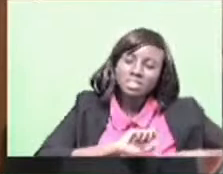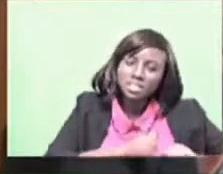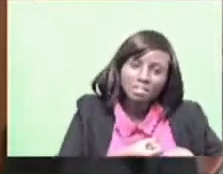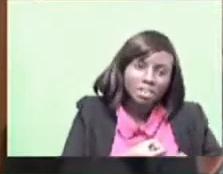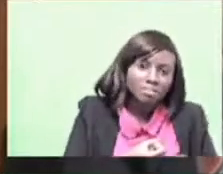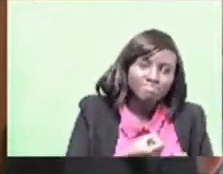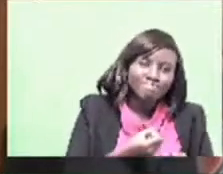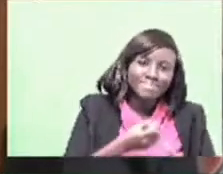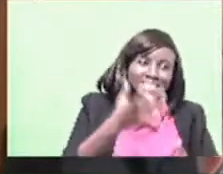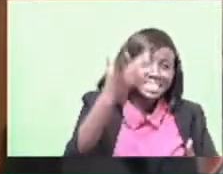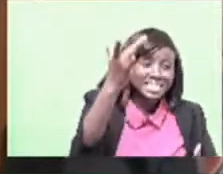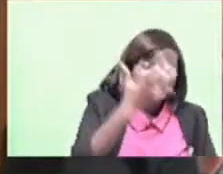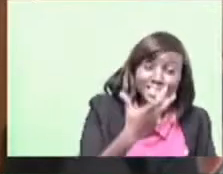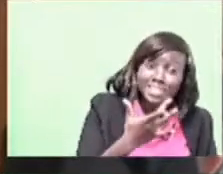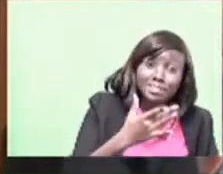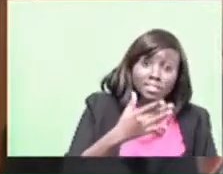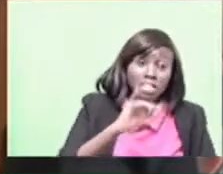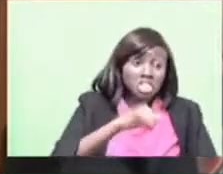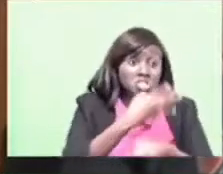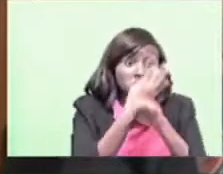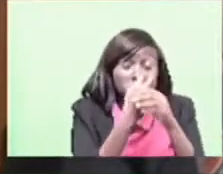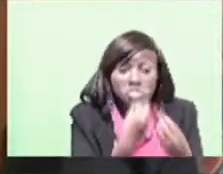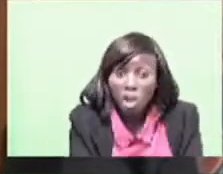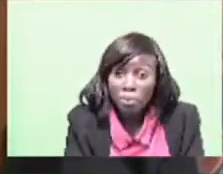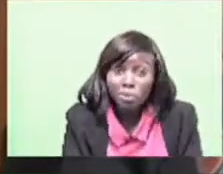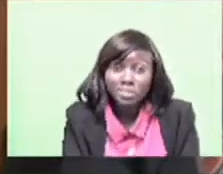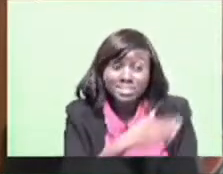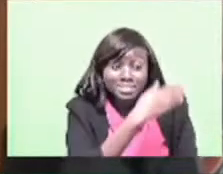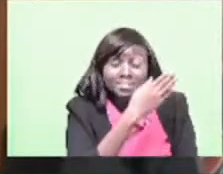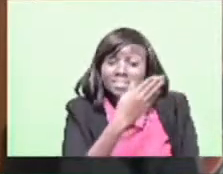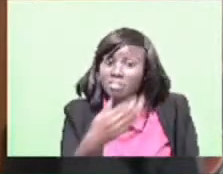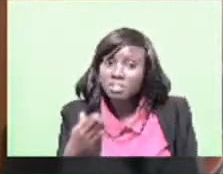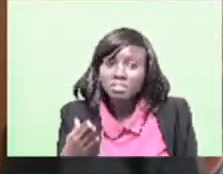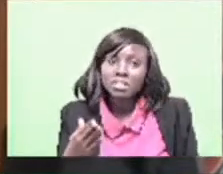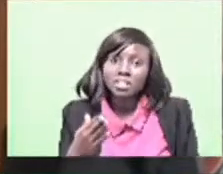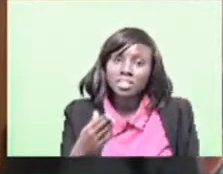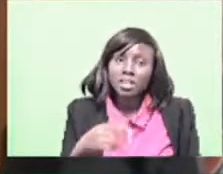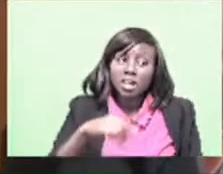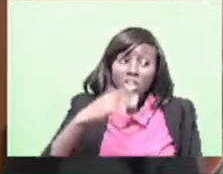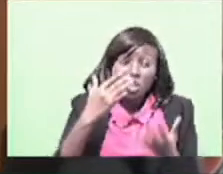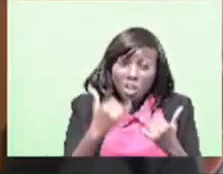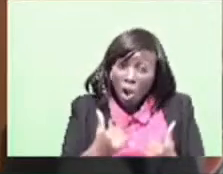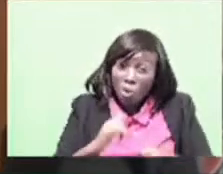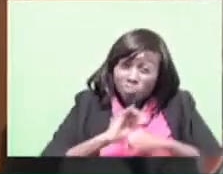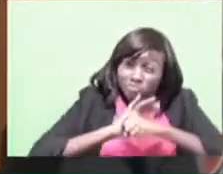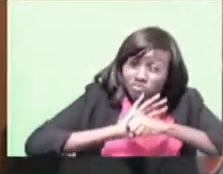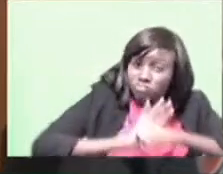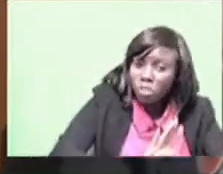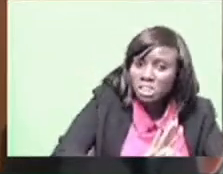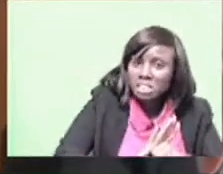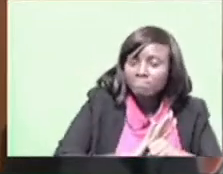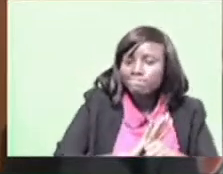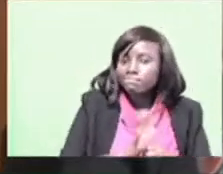Madam Speaker, there are just two questions on the bill itself that I would like to ask before wrapping up.